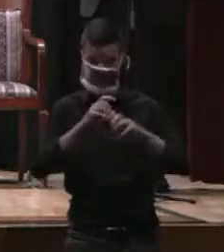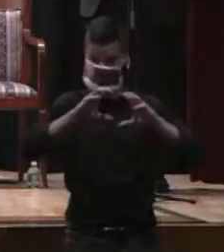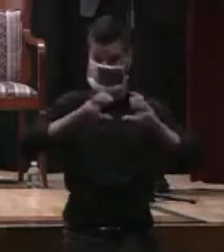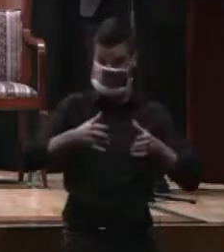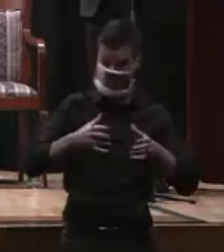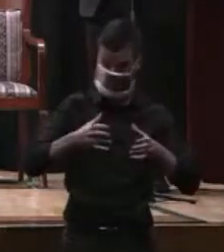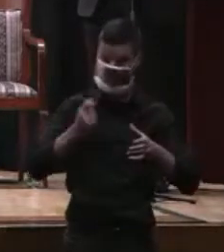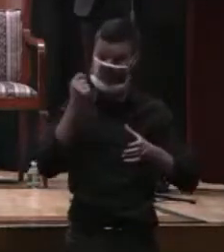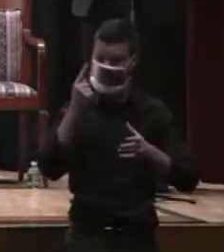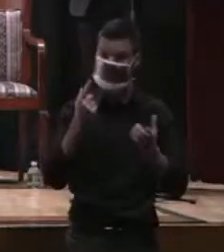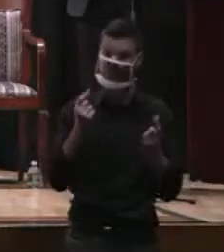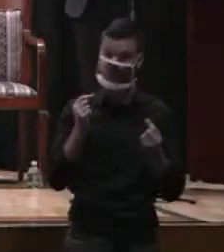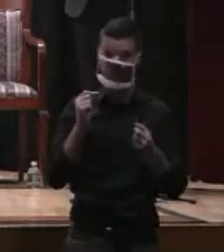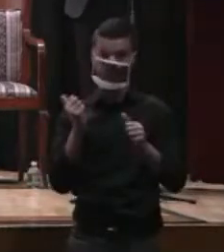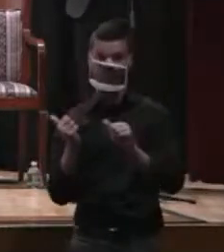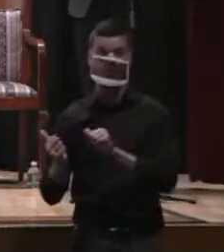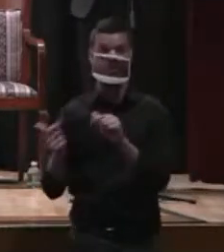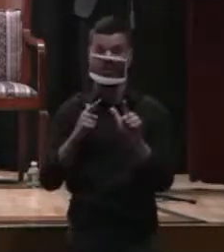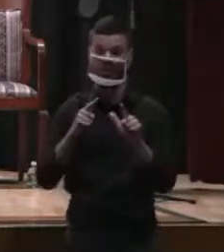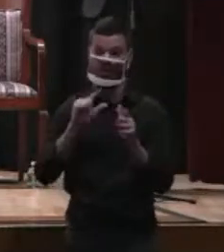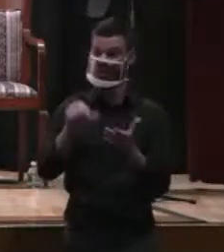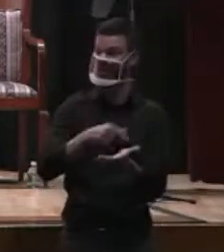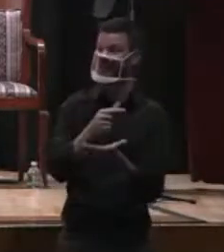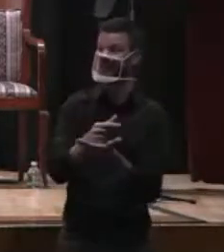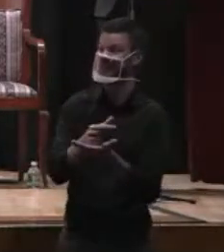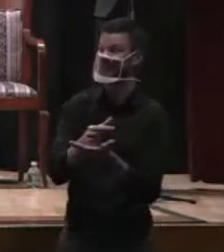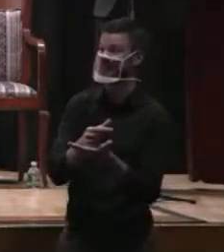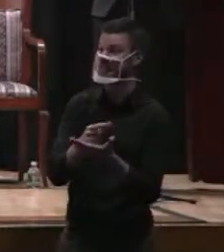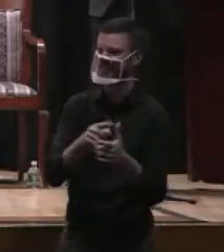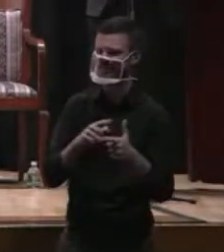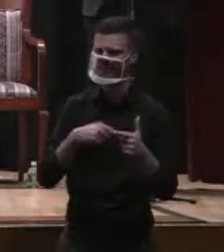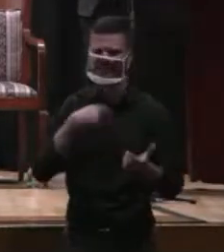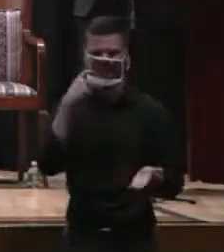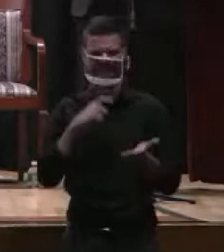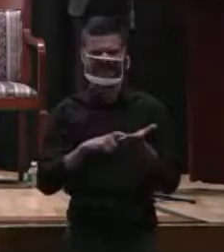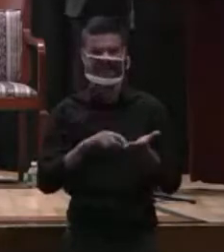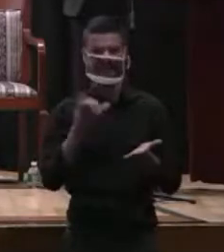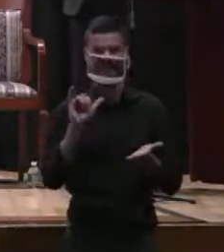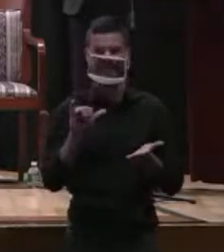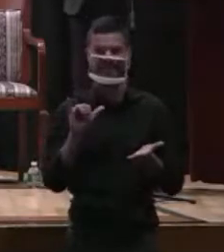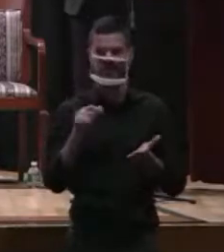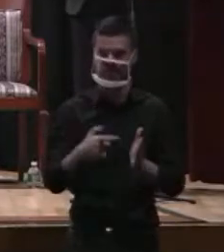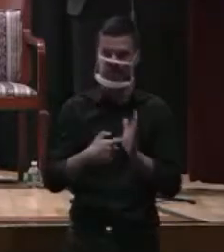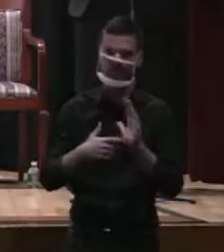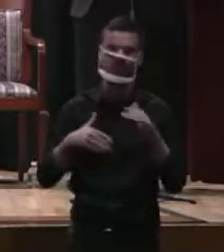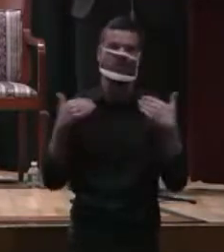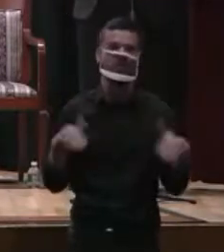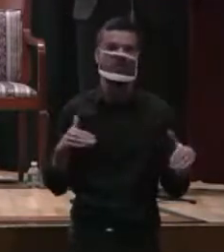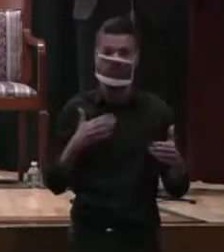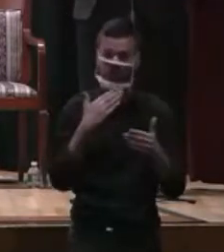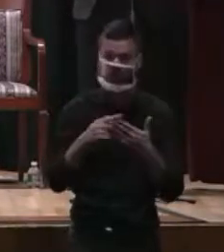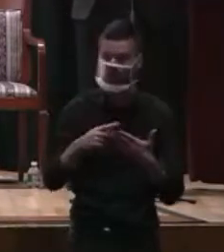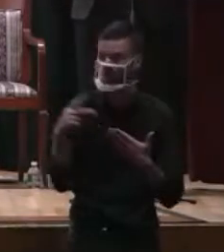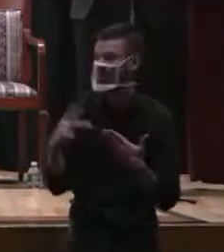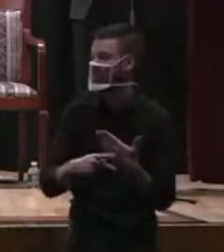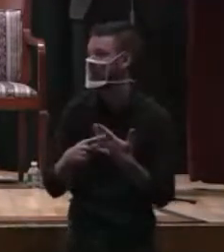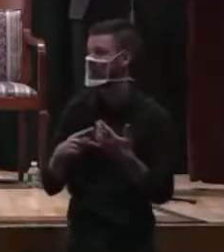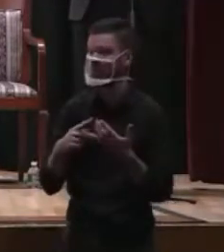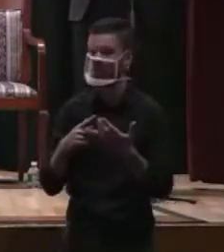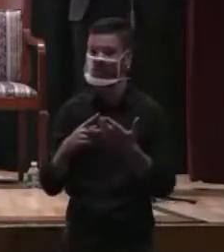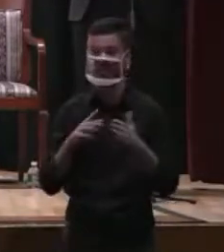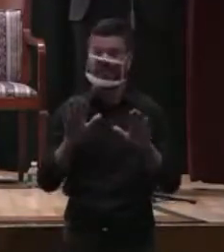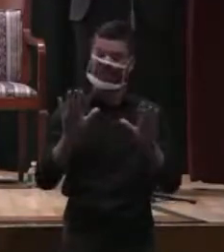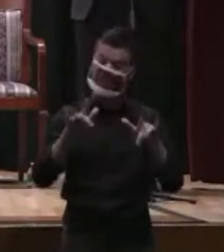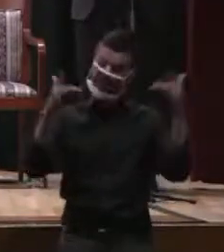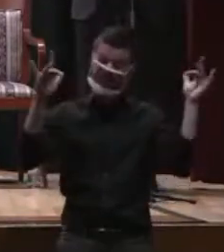you all got to go to graduation. And then we realized demand was great for a good program, greatest school of nursing